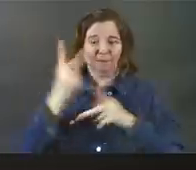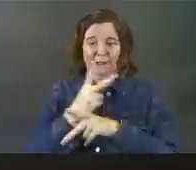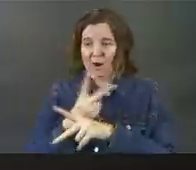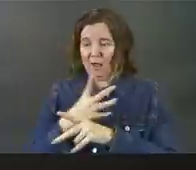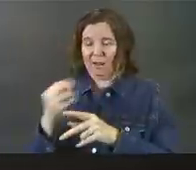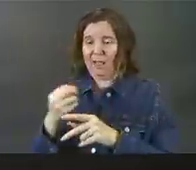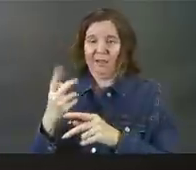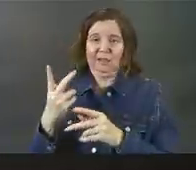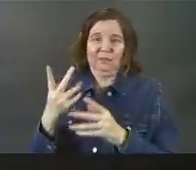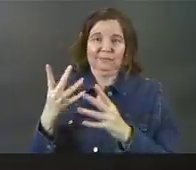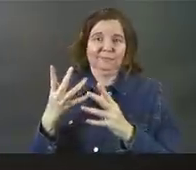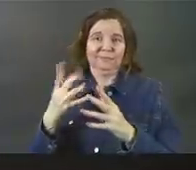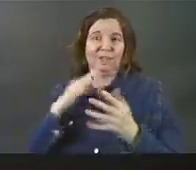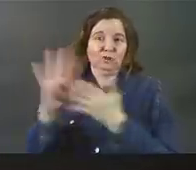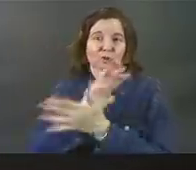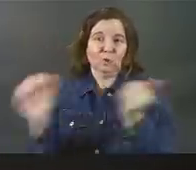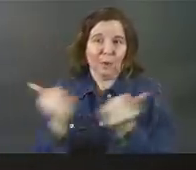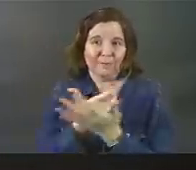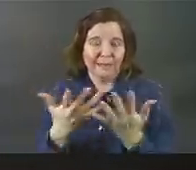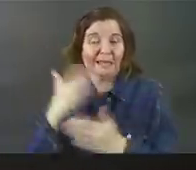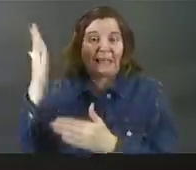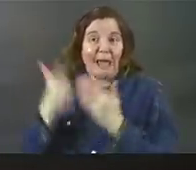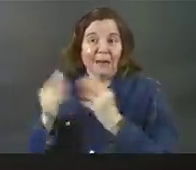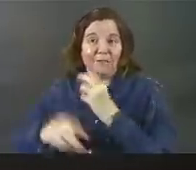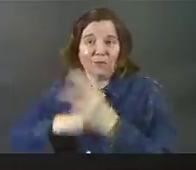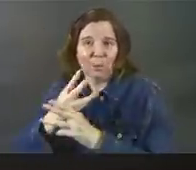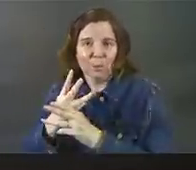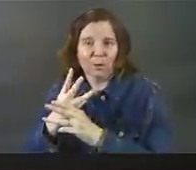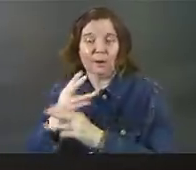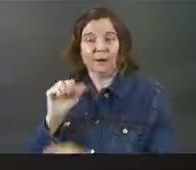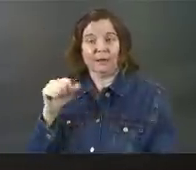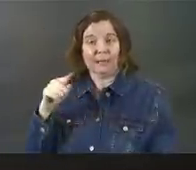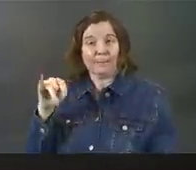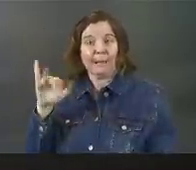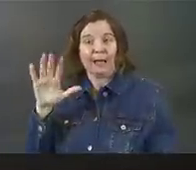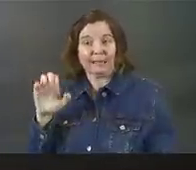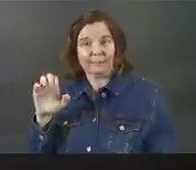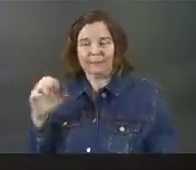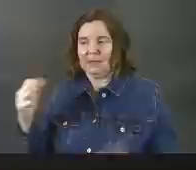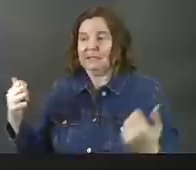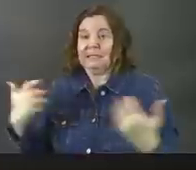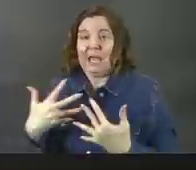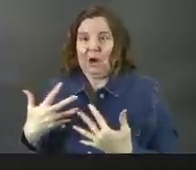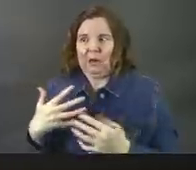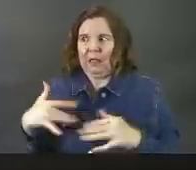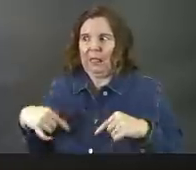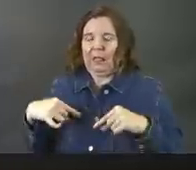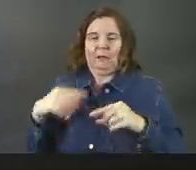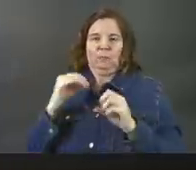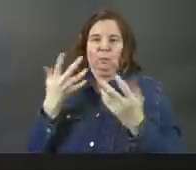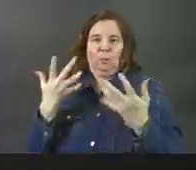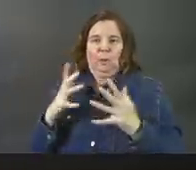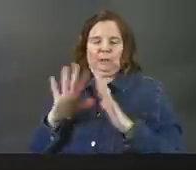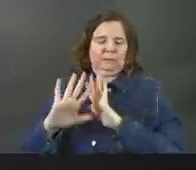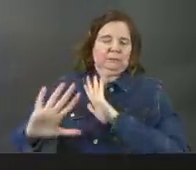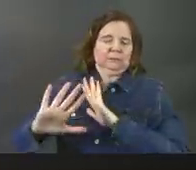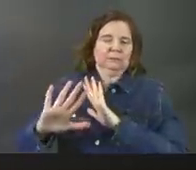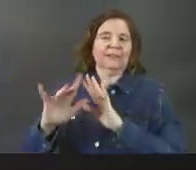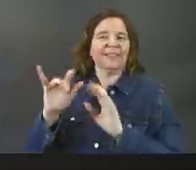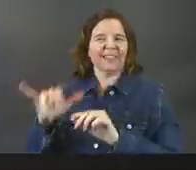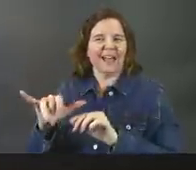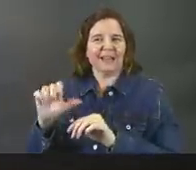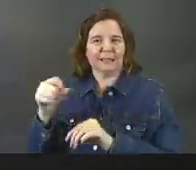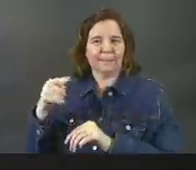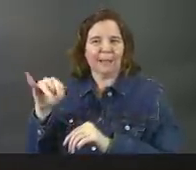and they're destroying, okay? It's the end of the world. It's the apocalypse. It's scary. It's no good. We don't want any part of it, okay? That's